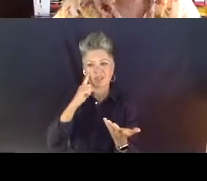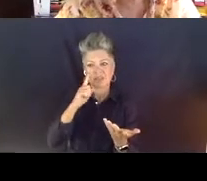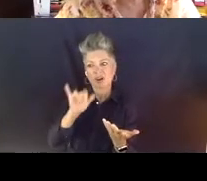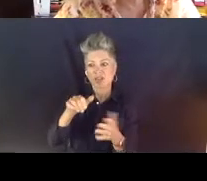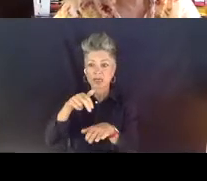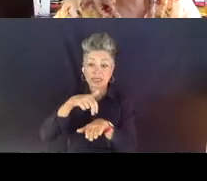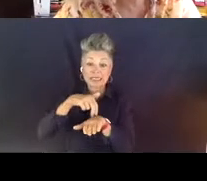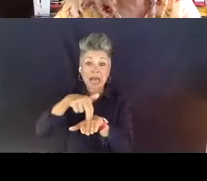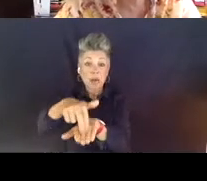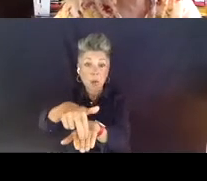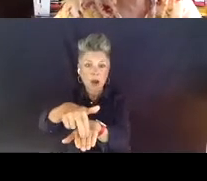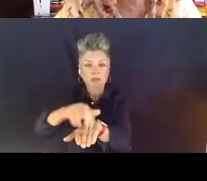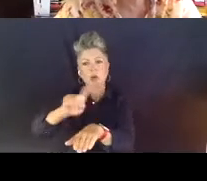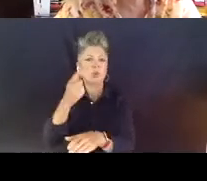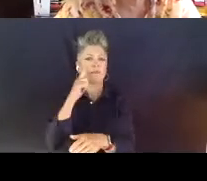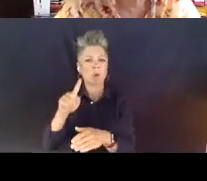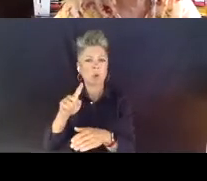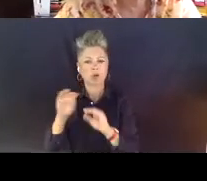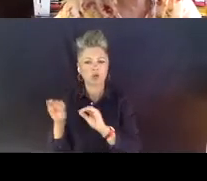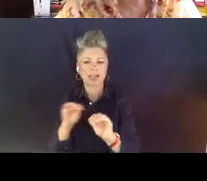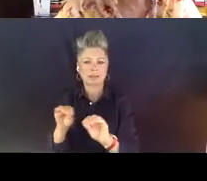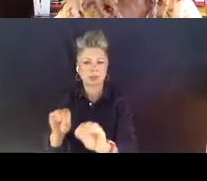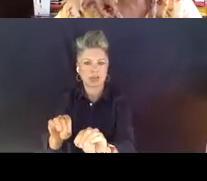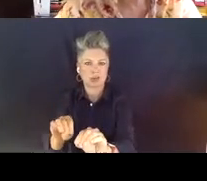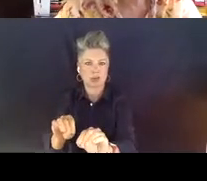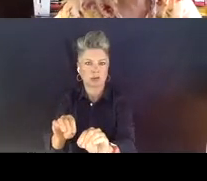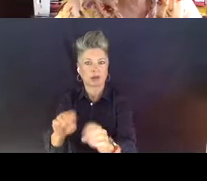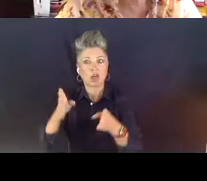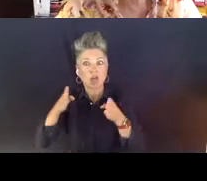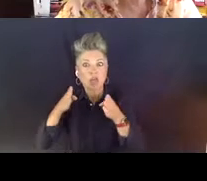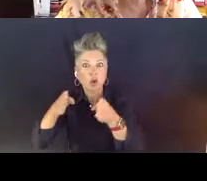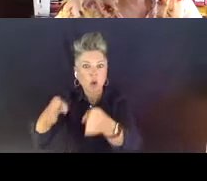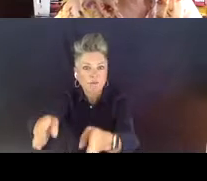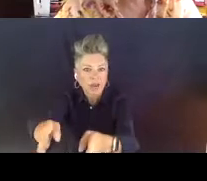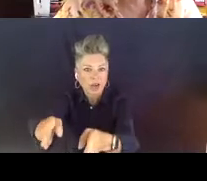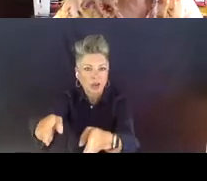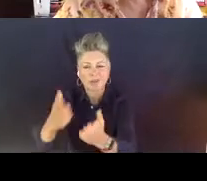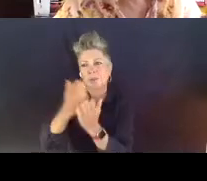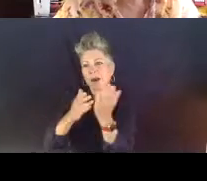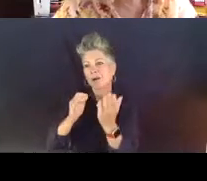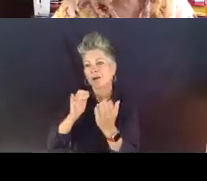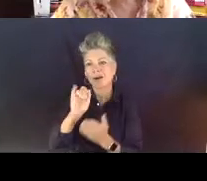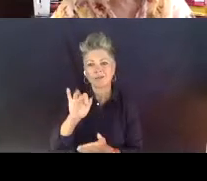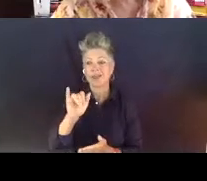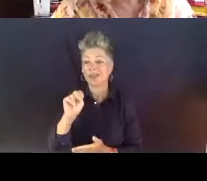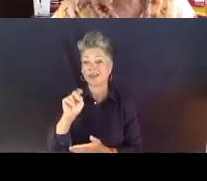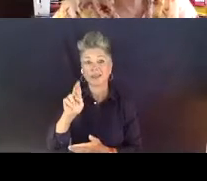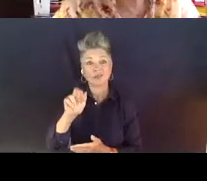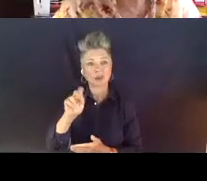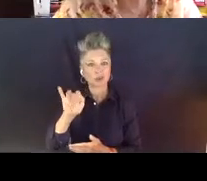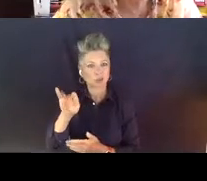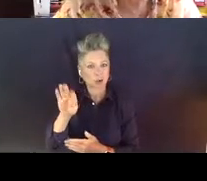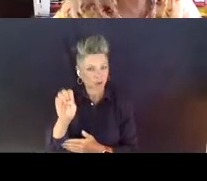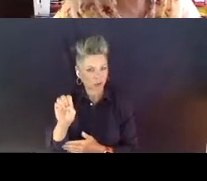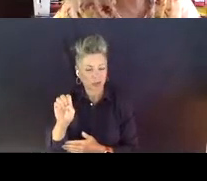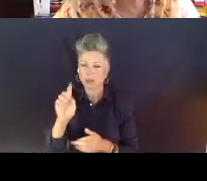exclusively as transportation thoroughfares and infrastructure, succumbing to what geographer